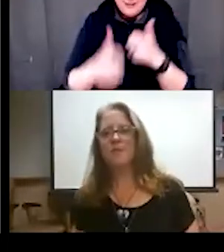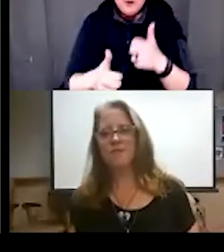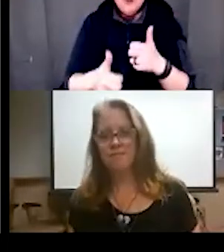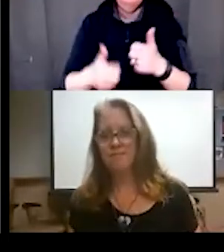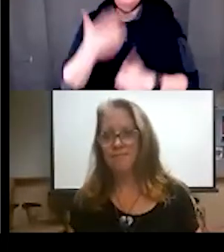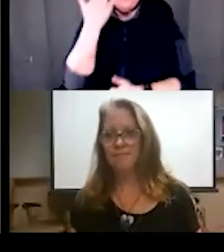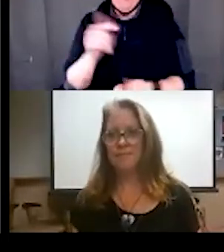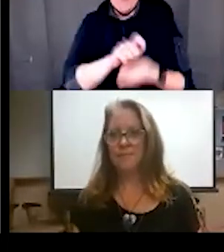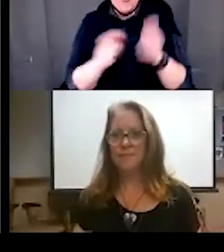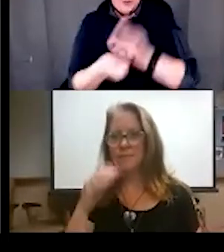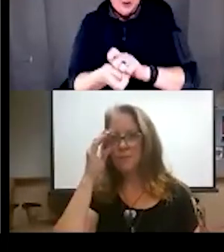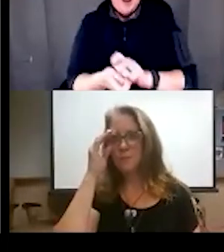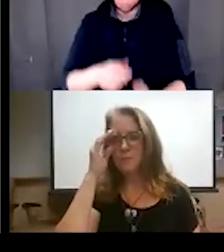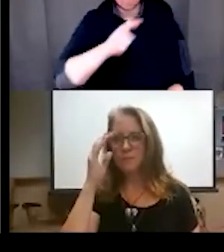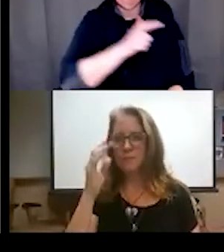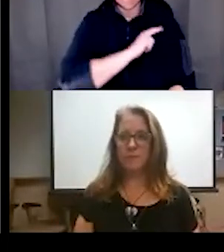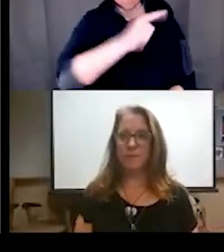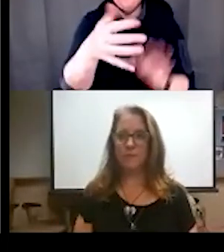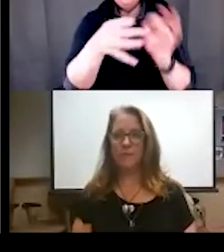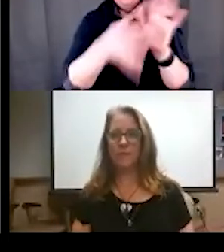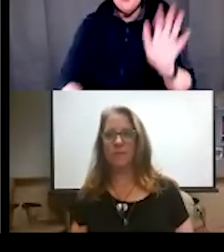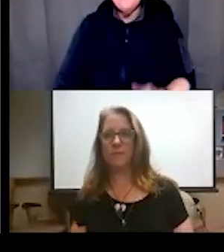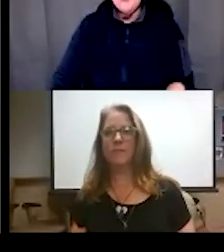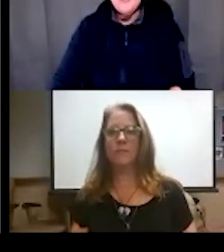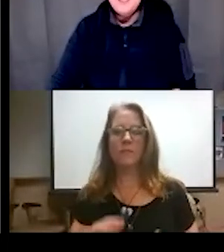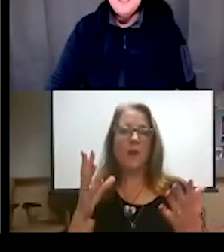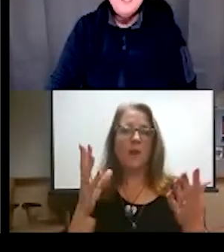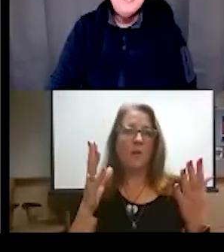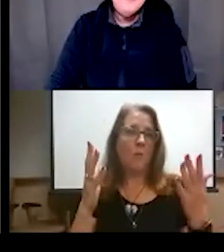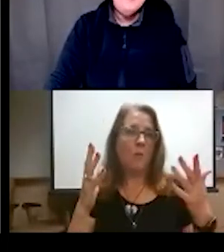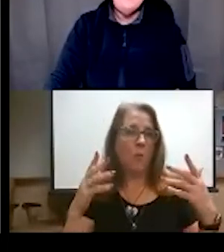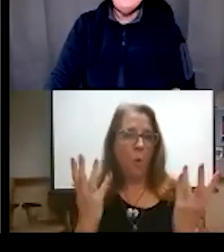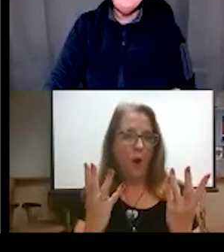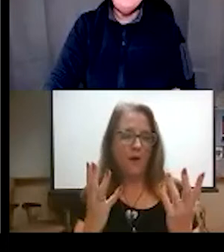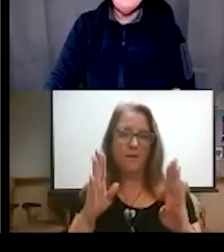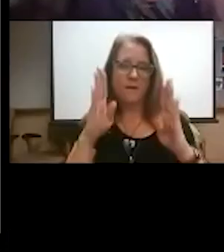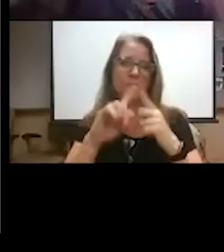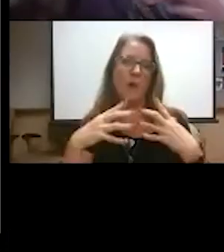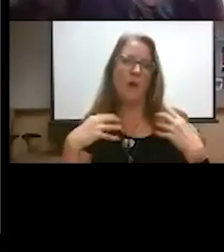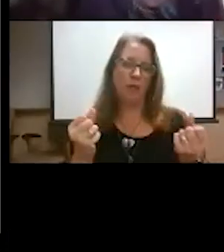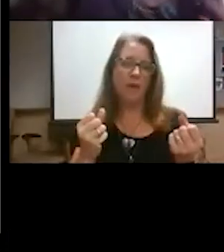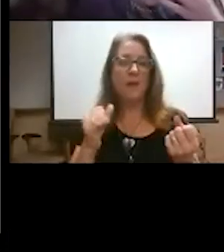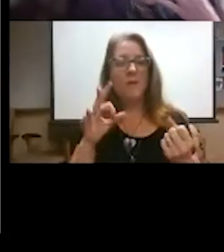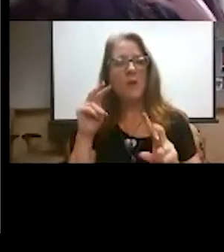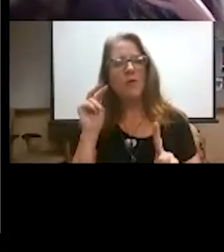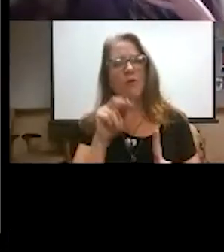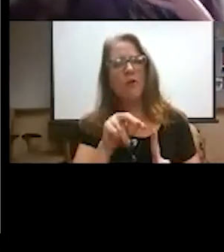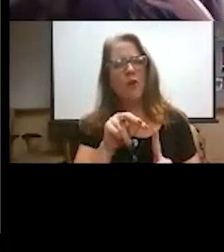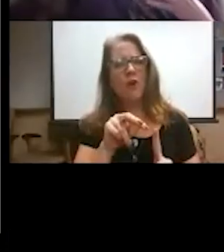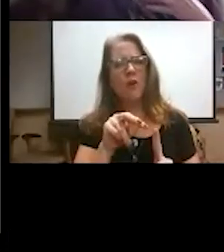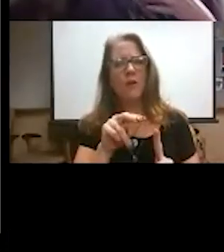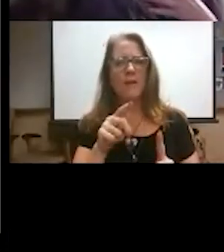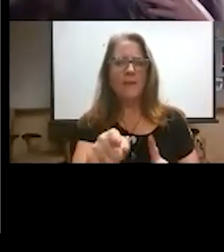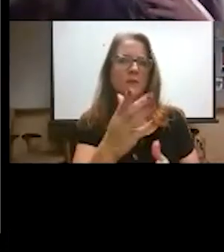change? And then the what of attending to health. So if we look, we use presence, it's just some questions I came